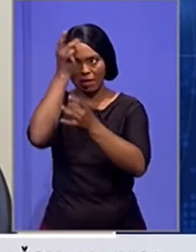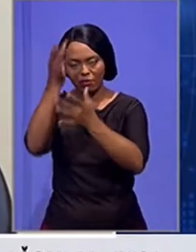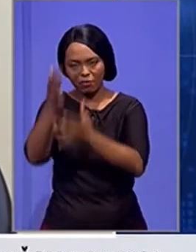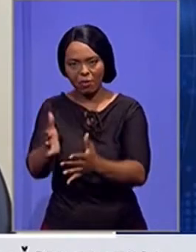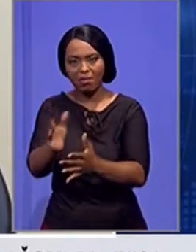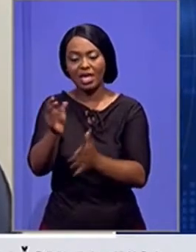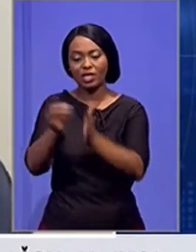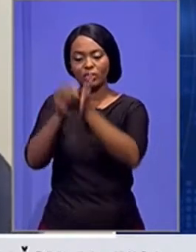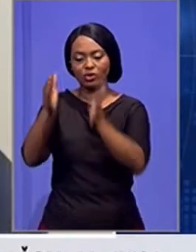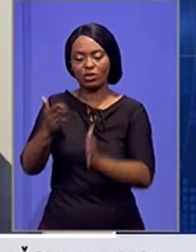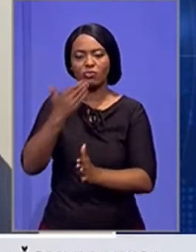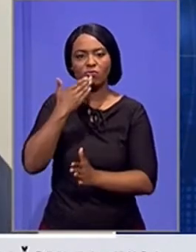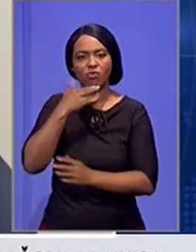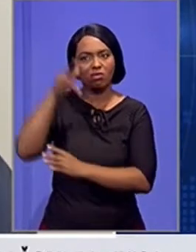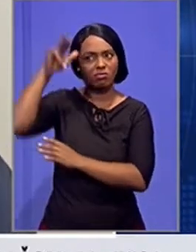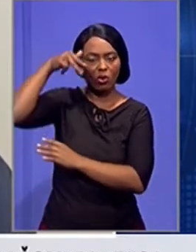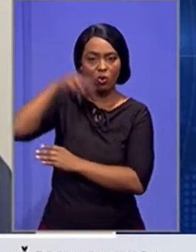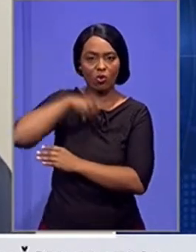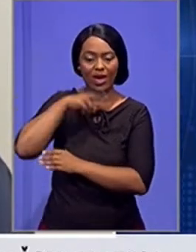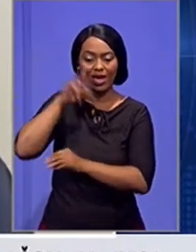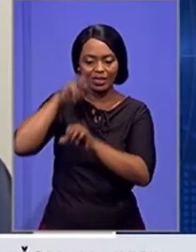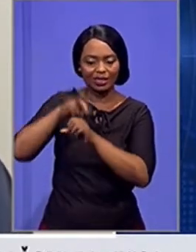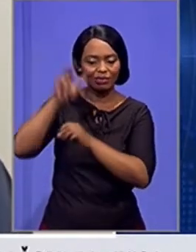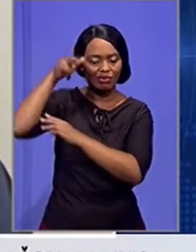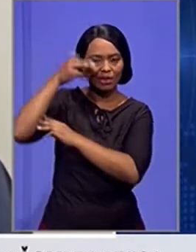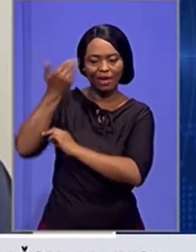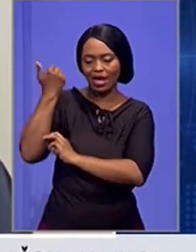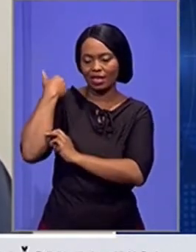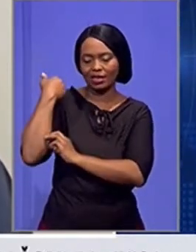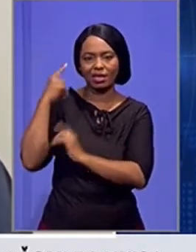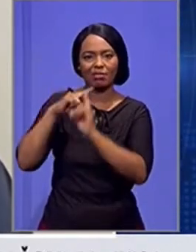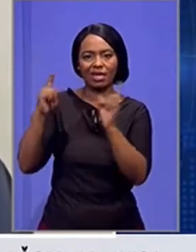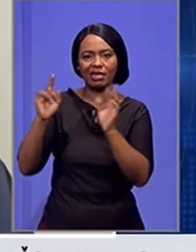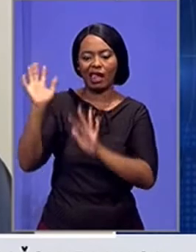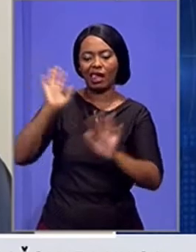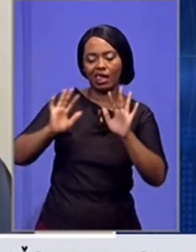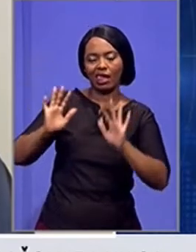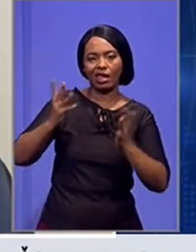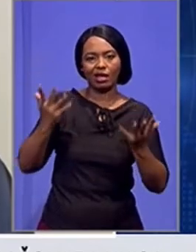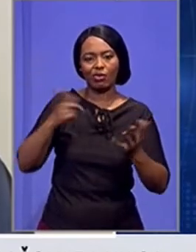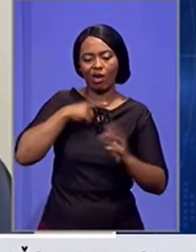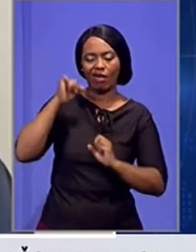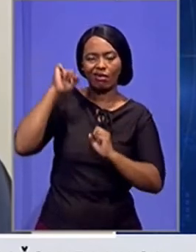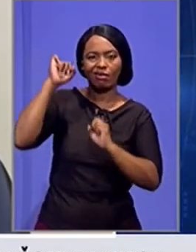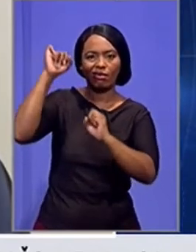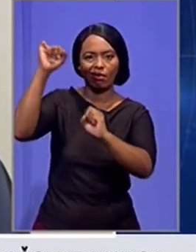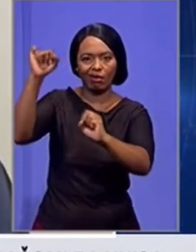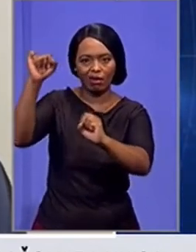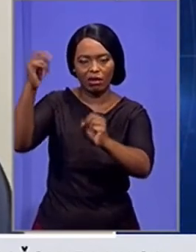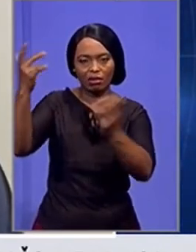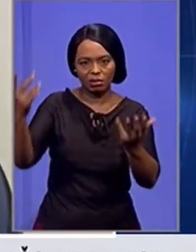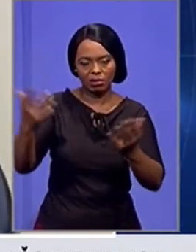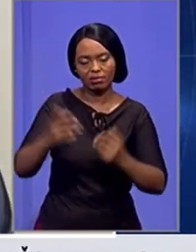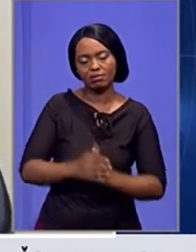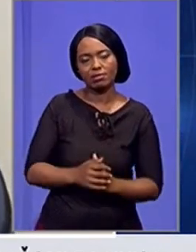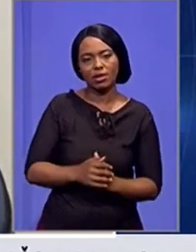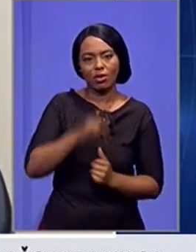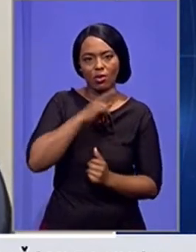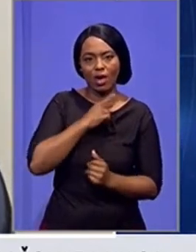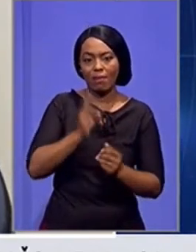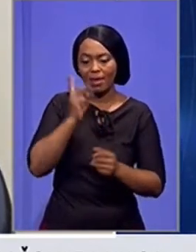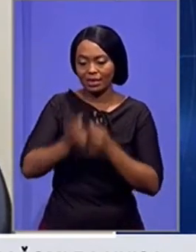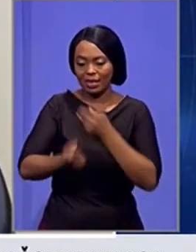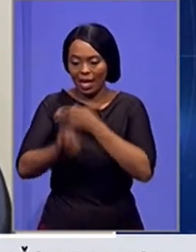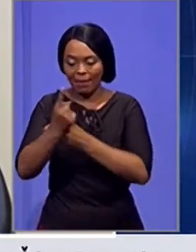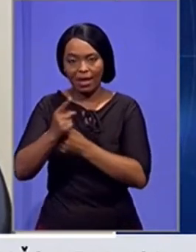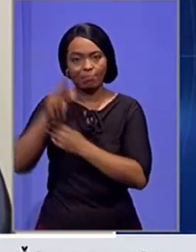who couldn't graduate yesterday because of the disruption to the events that were set to take place